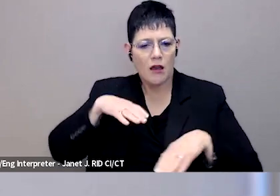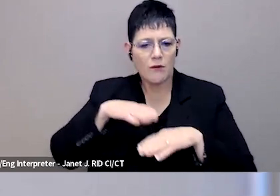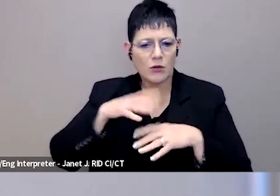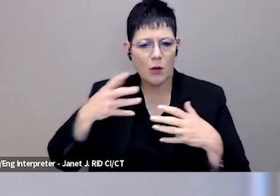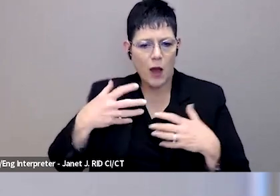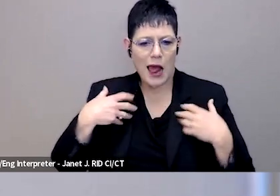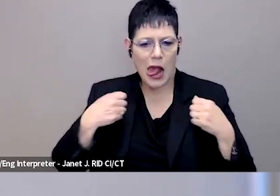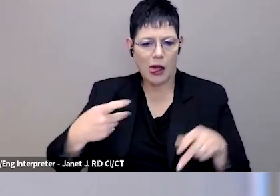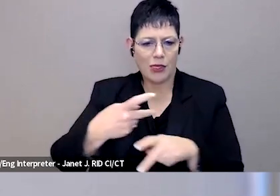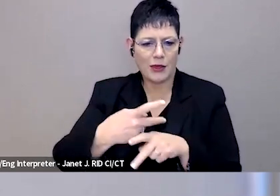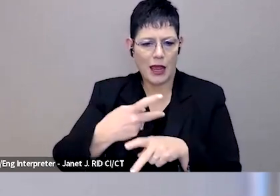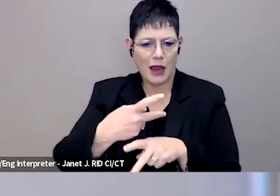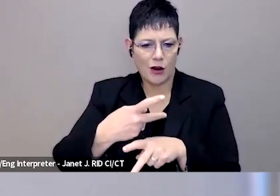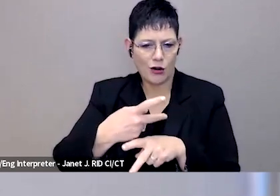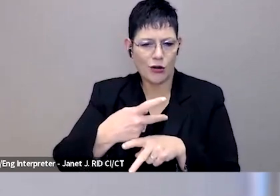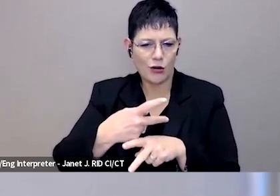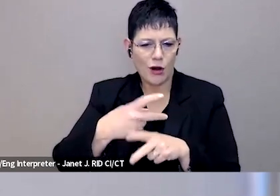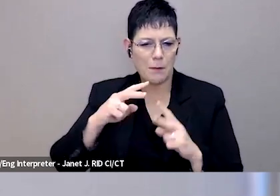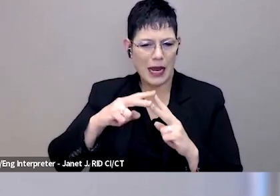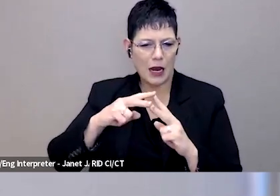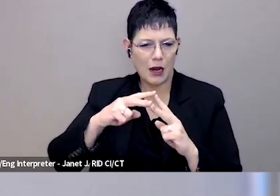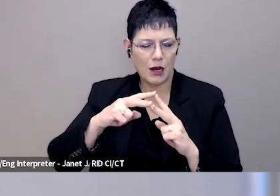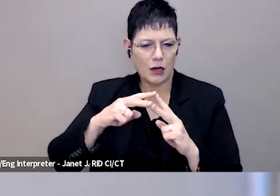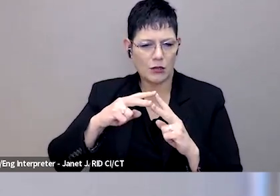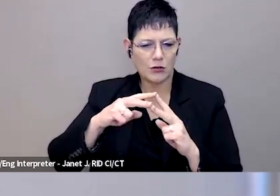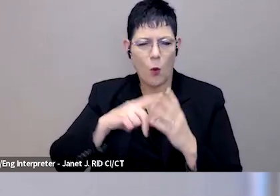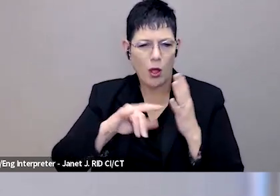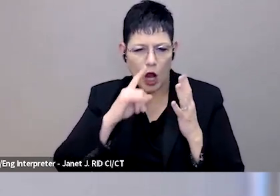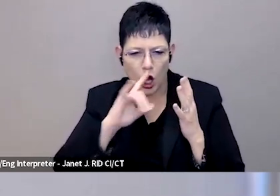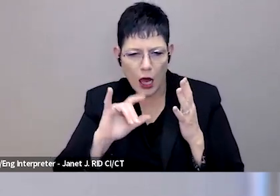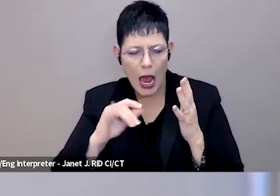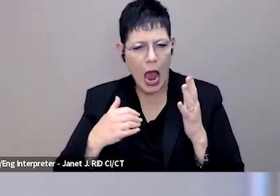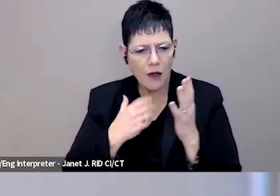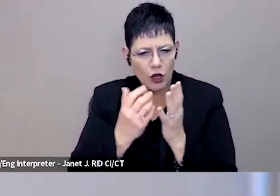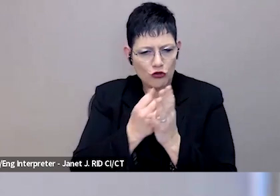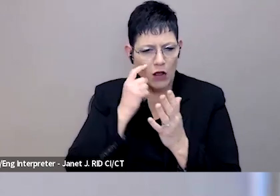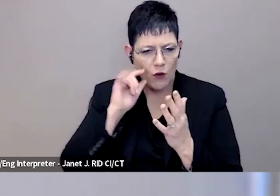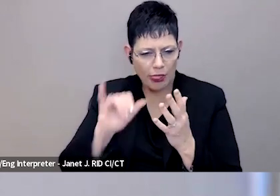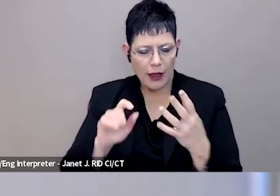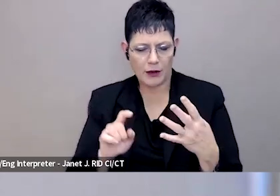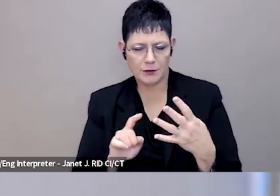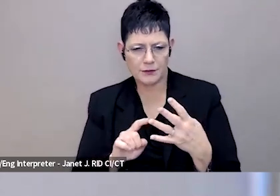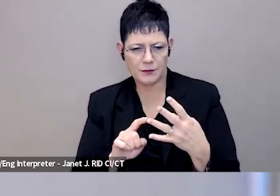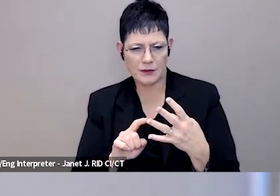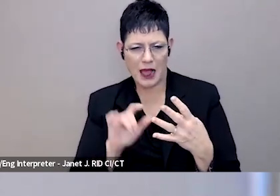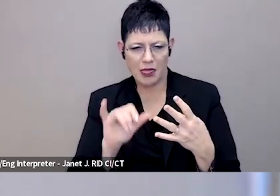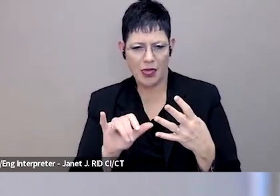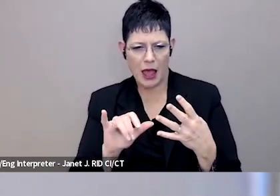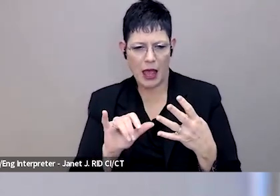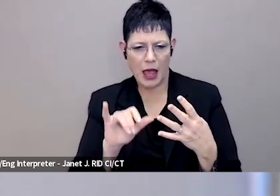is caregiving training and support. So I think that there are opportunities there. And then finally, when we look at the